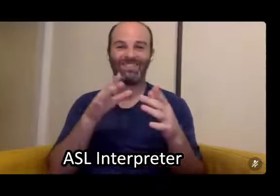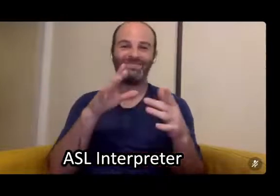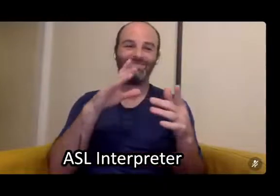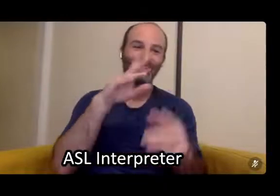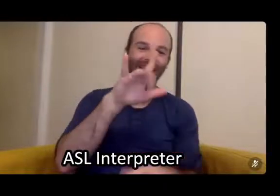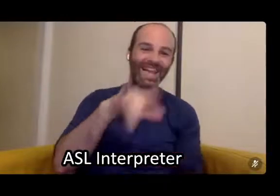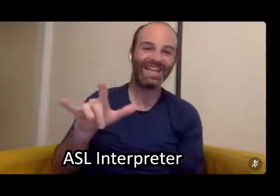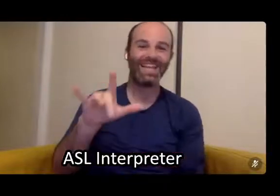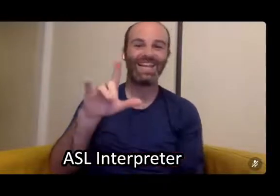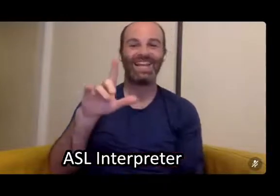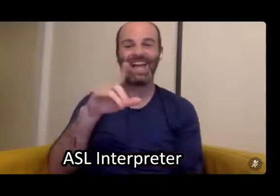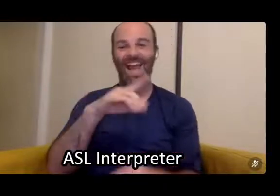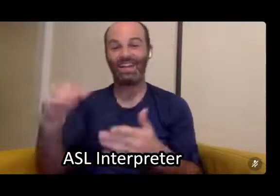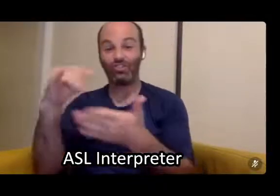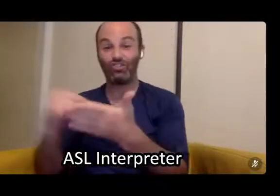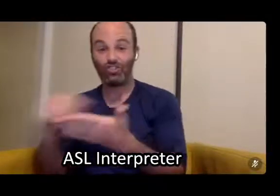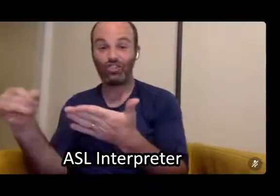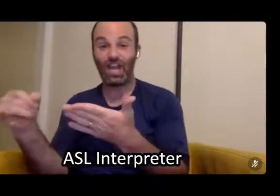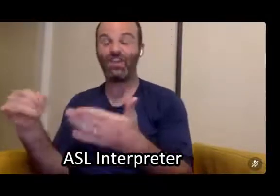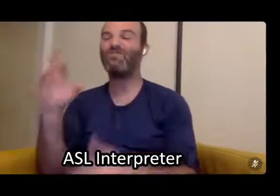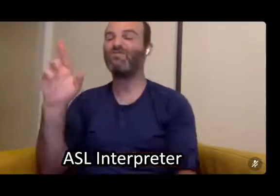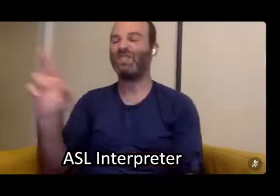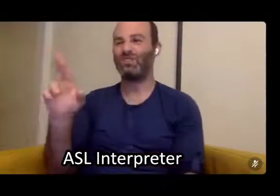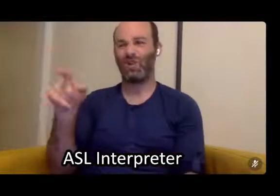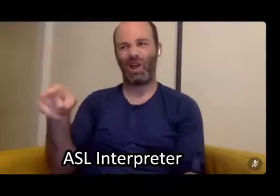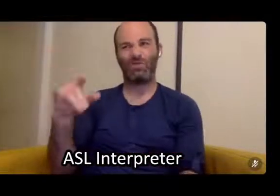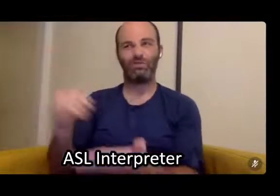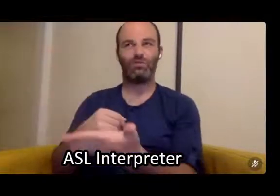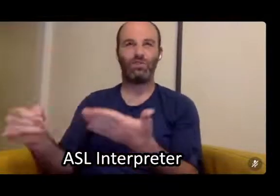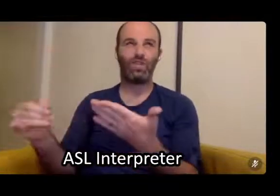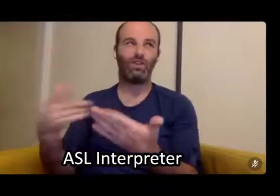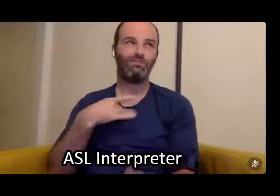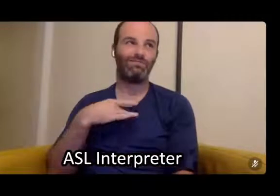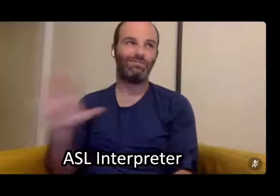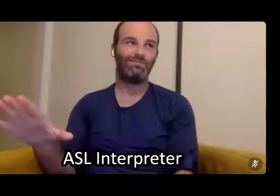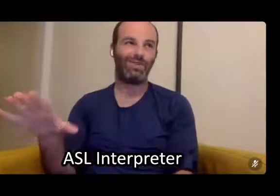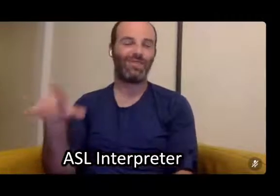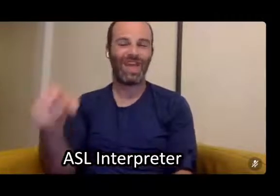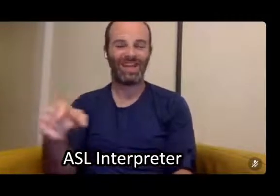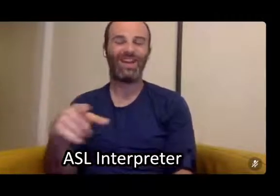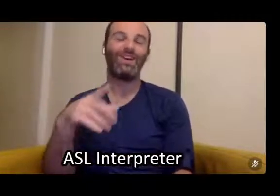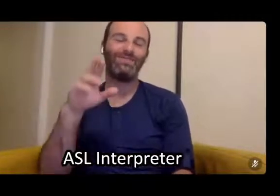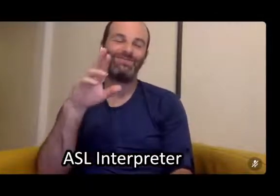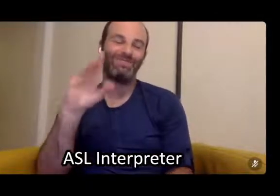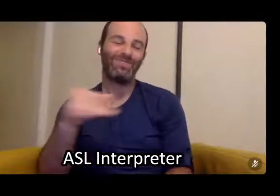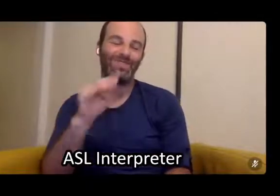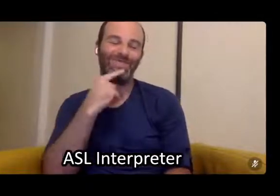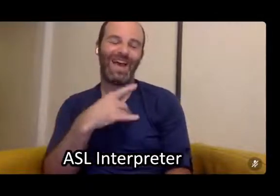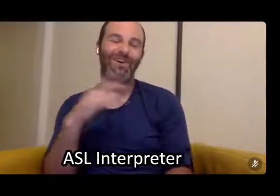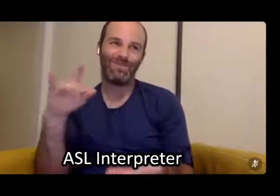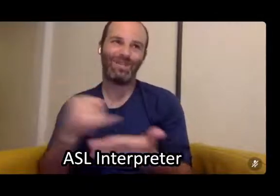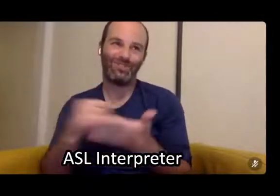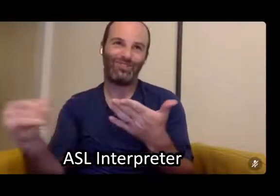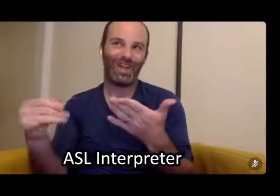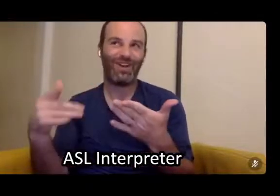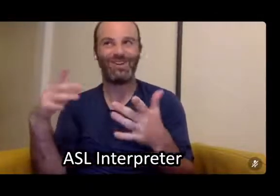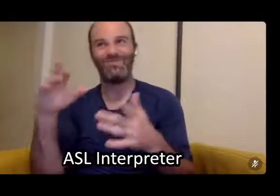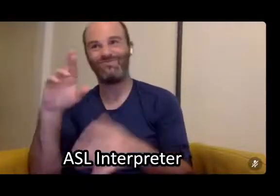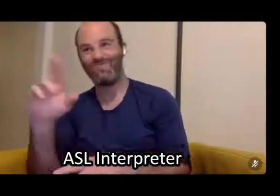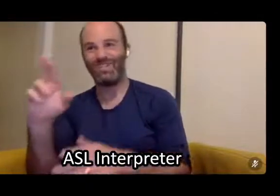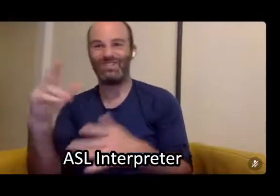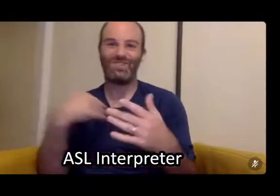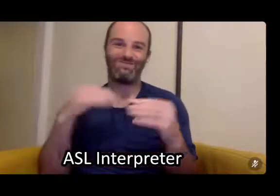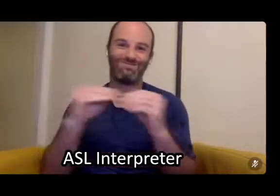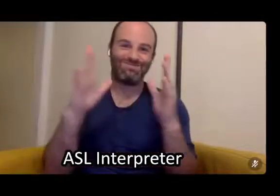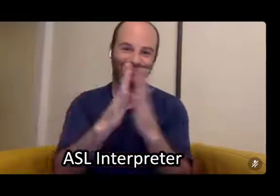But we want to talk about Braille dice because it comes up a lot. You have what tools we use, and